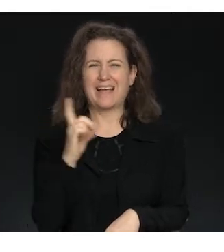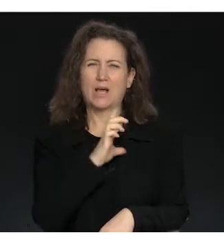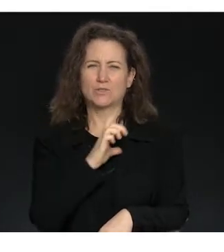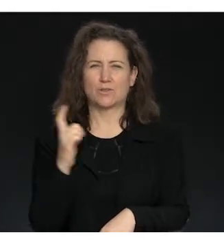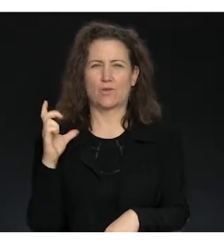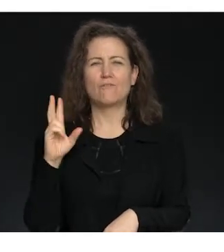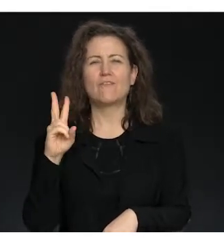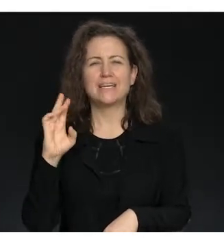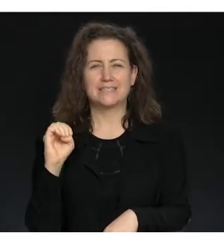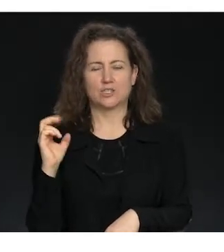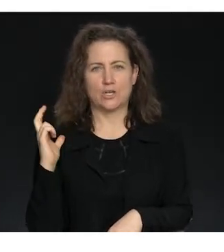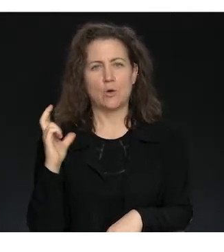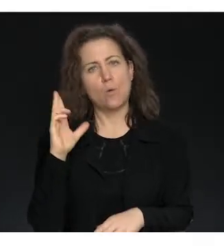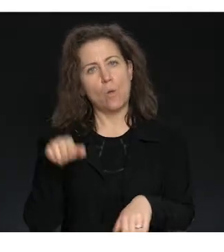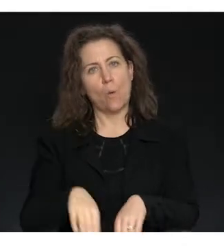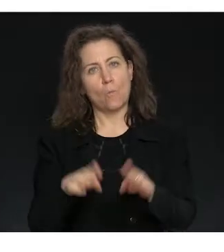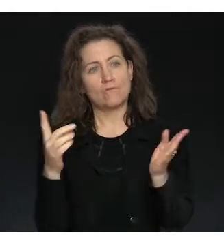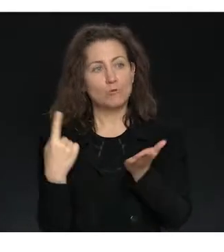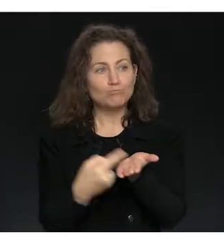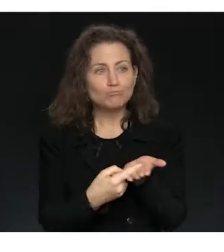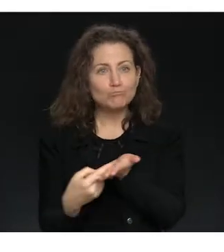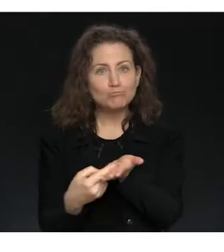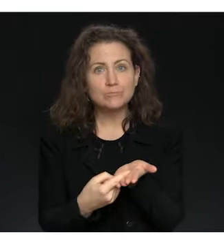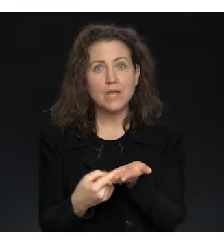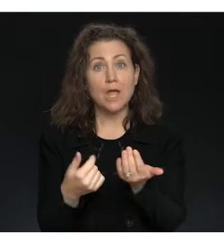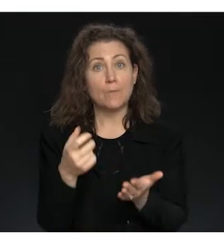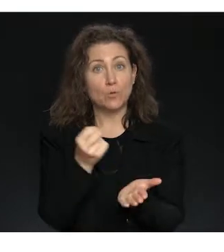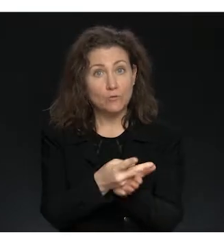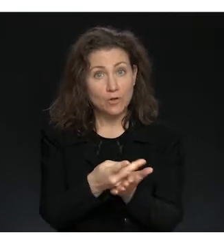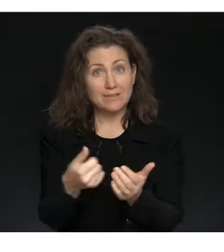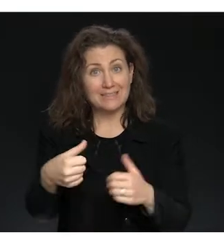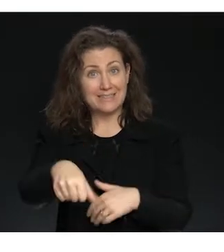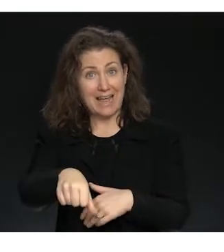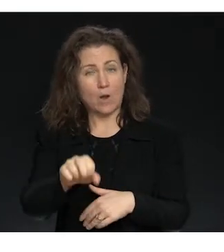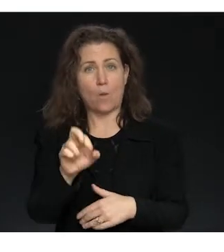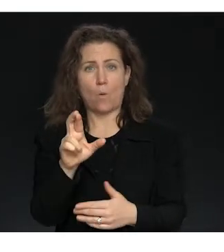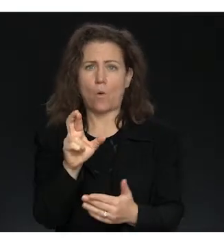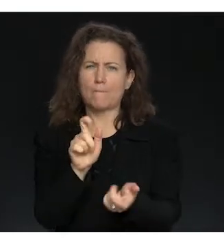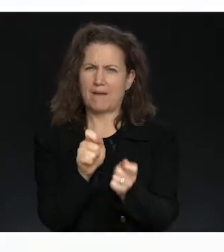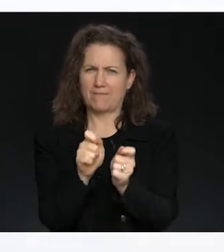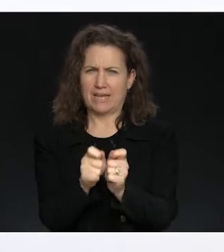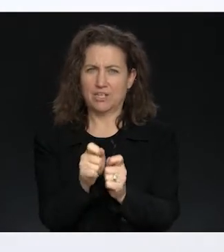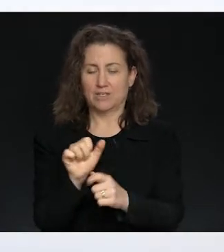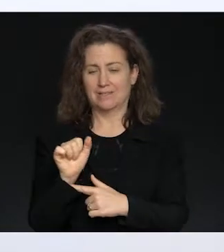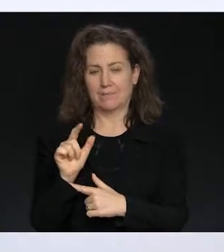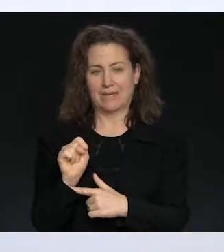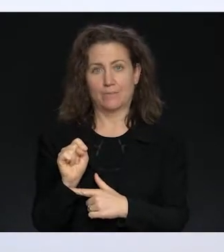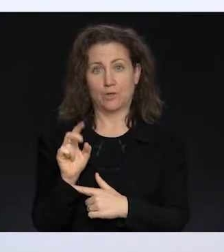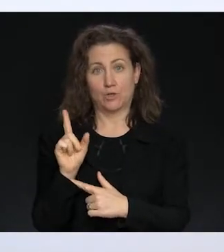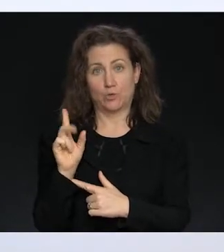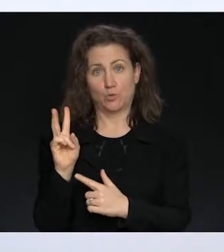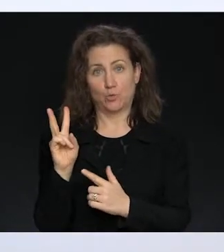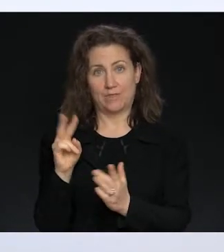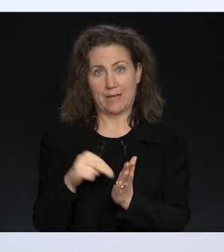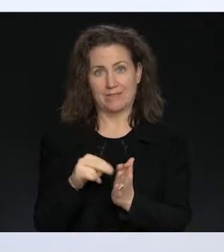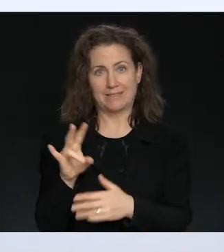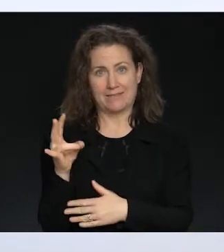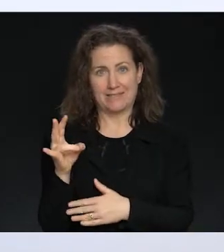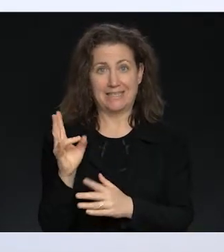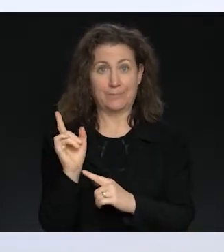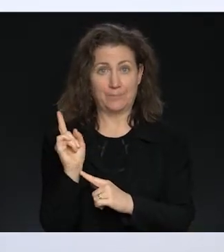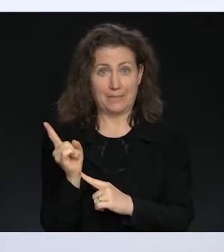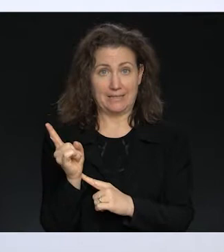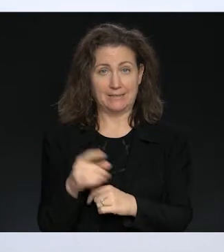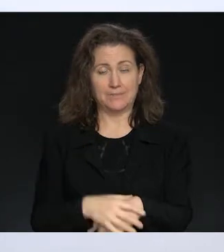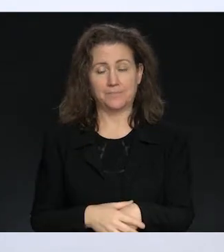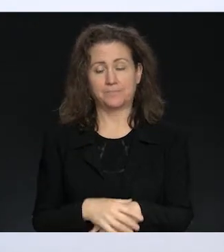and approval, denial, or modification of the September 7th, 2017 minutes. Those draft minutes